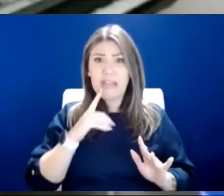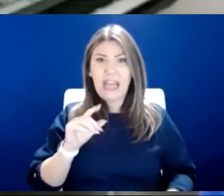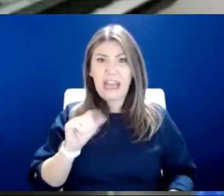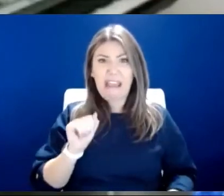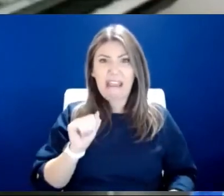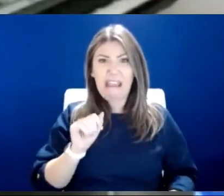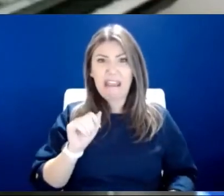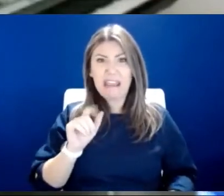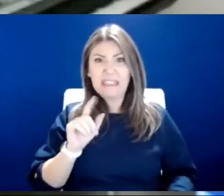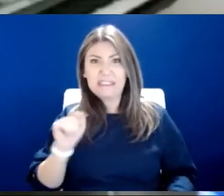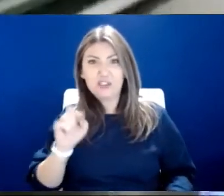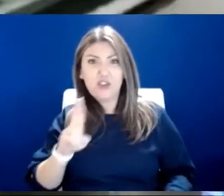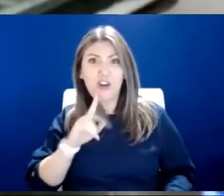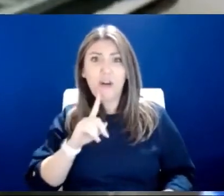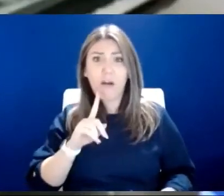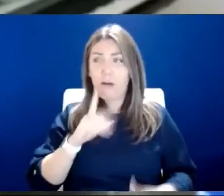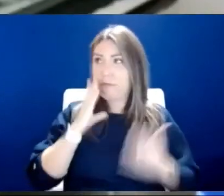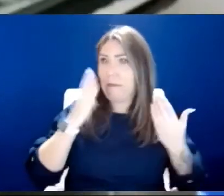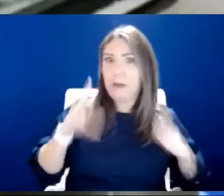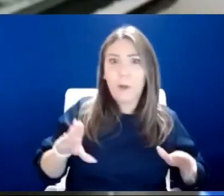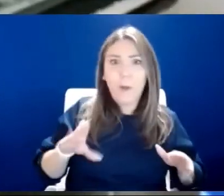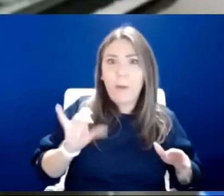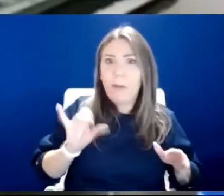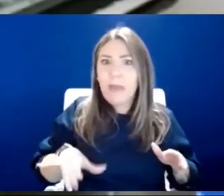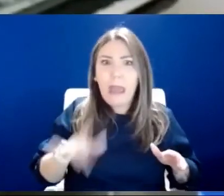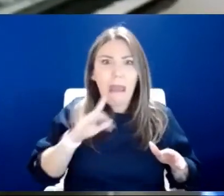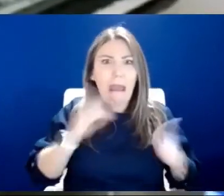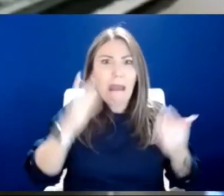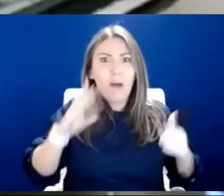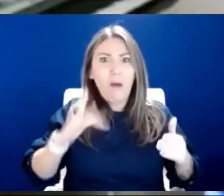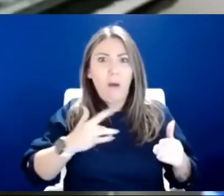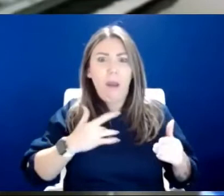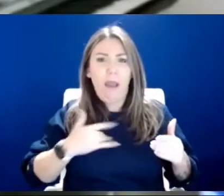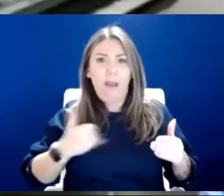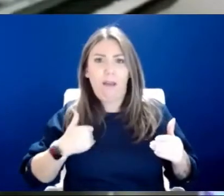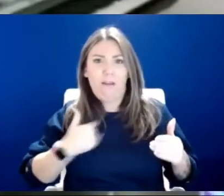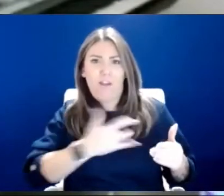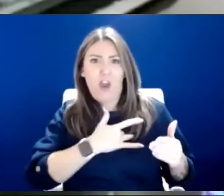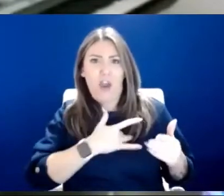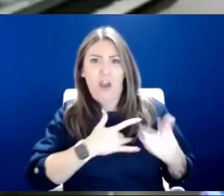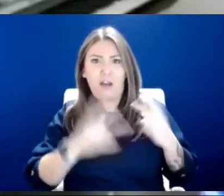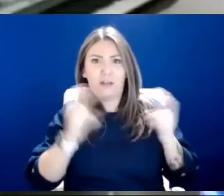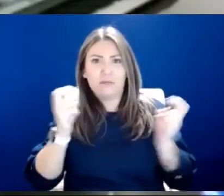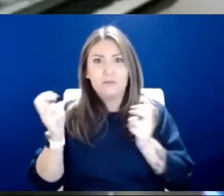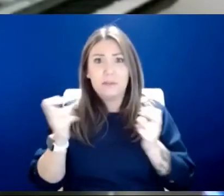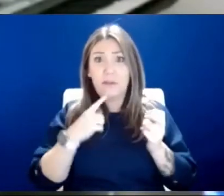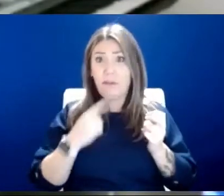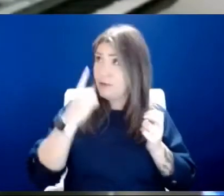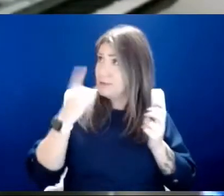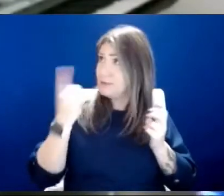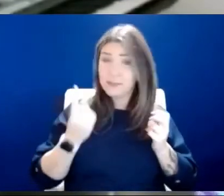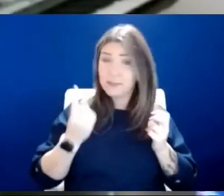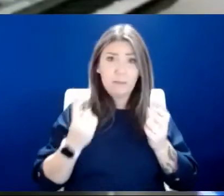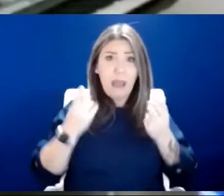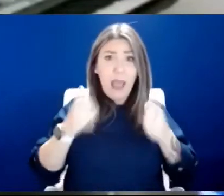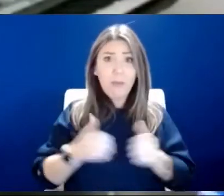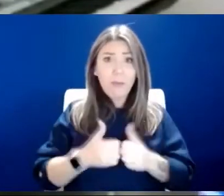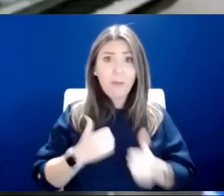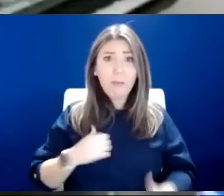what it was. You know, I didn't even know I even had a heart problem. I thought, you know, something was going on with my back.